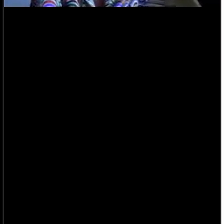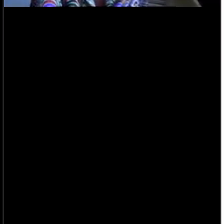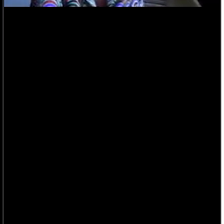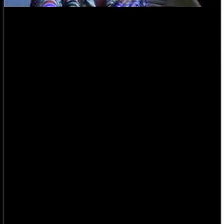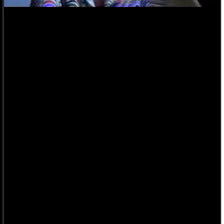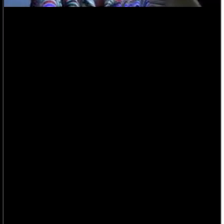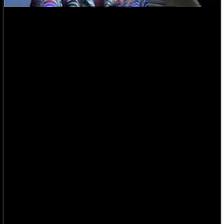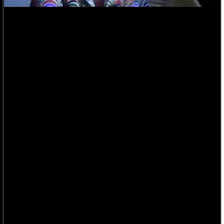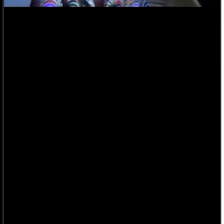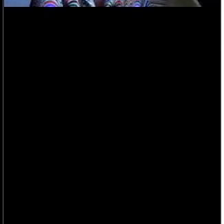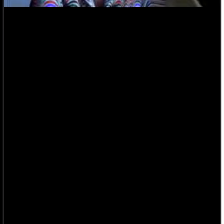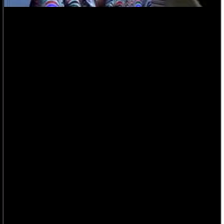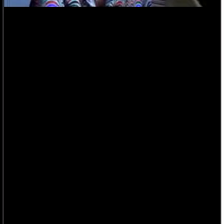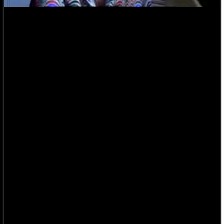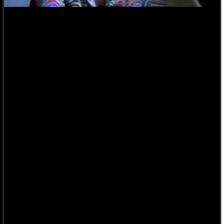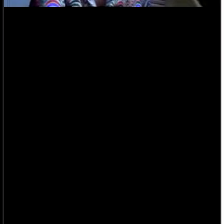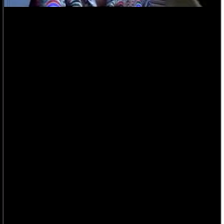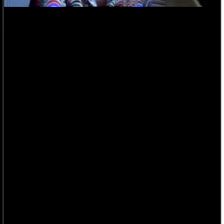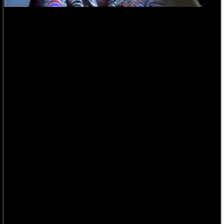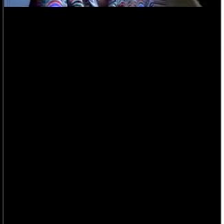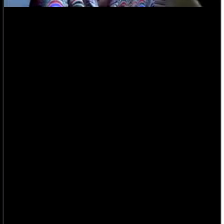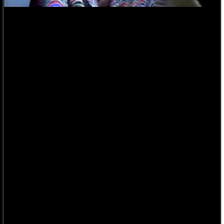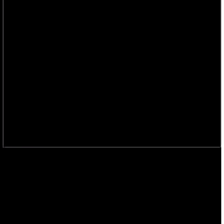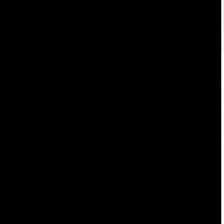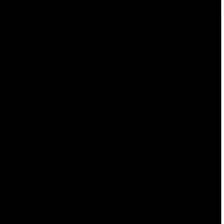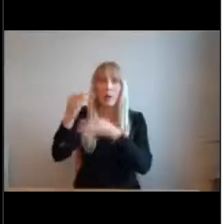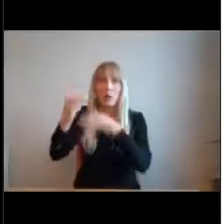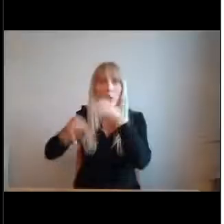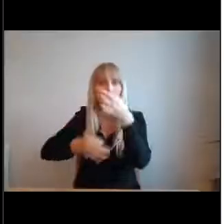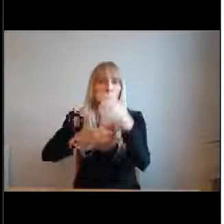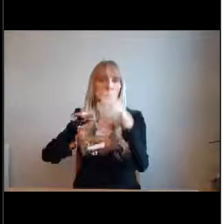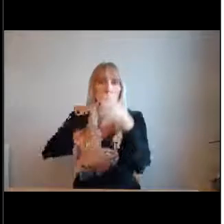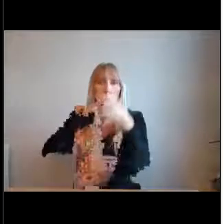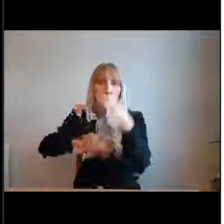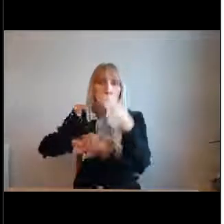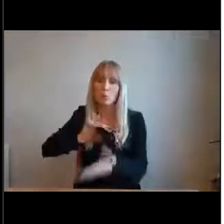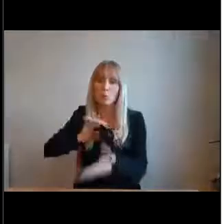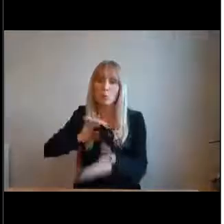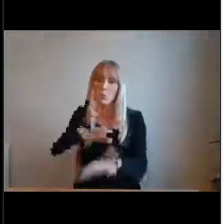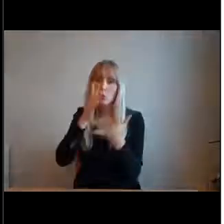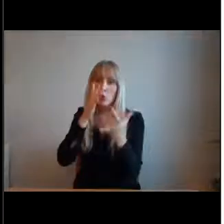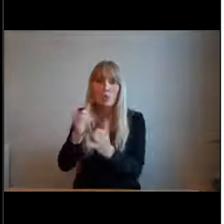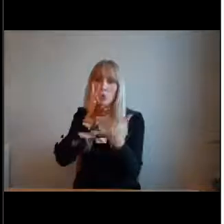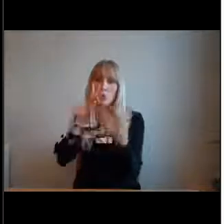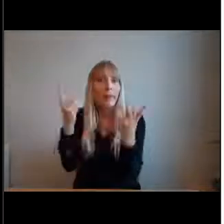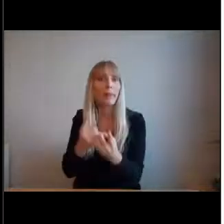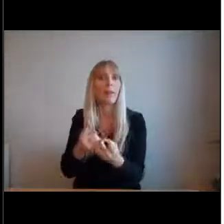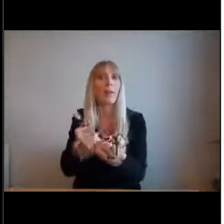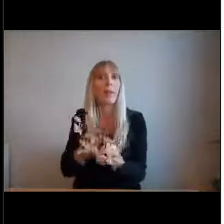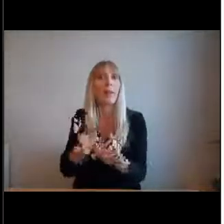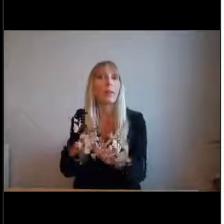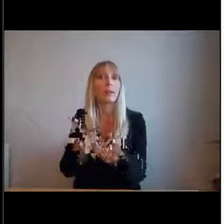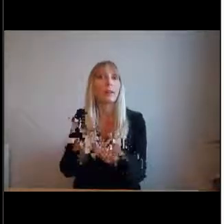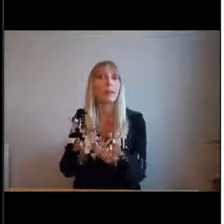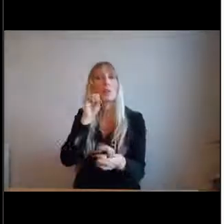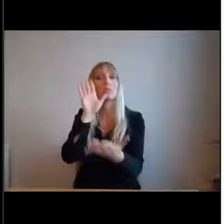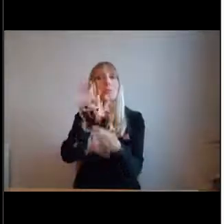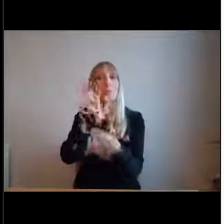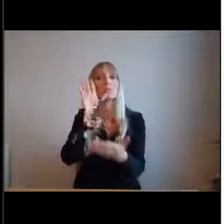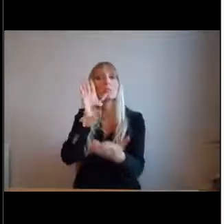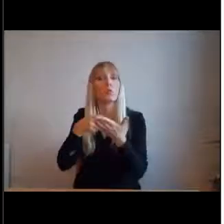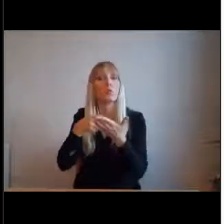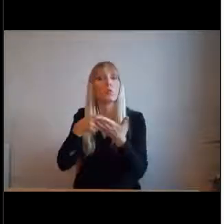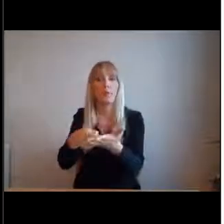member of the team to ask any questions that you may have regarding any of the refinements at all. You can also submit a request for